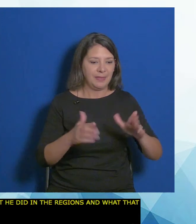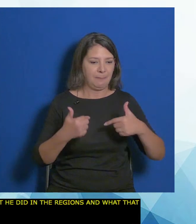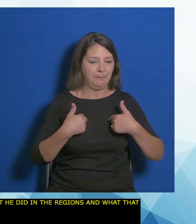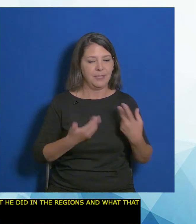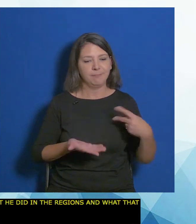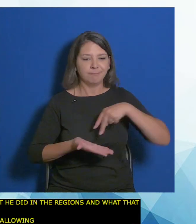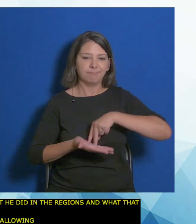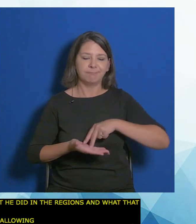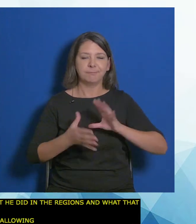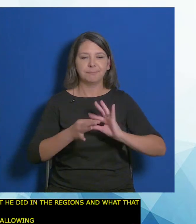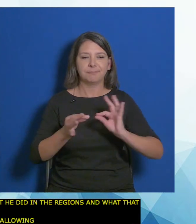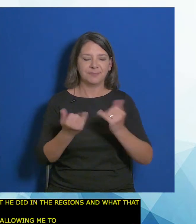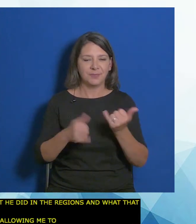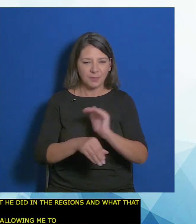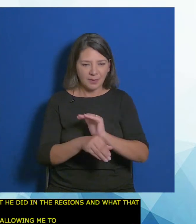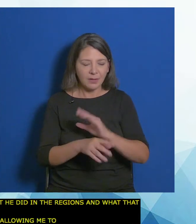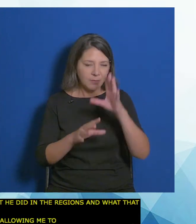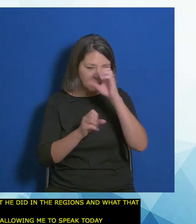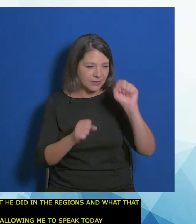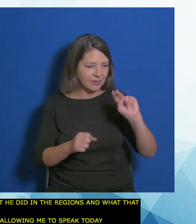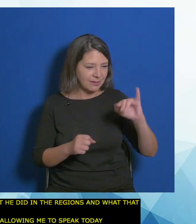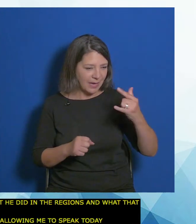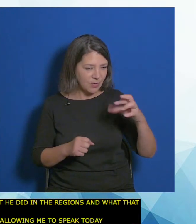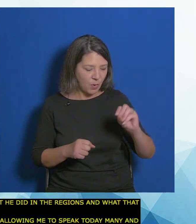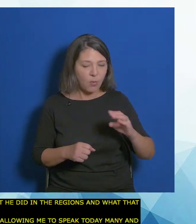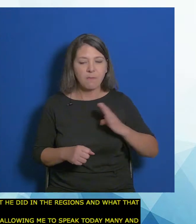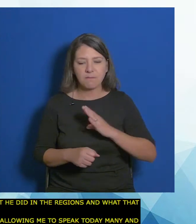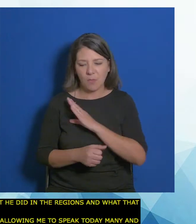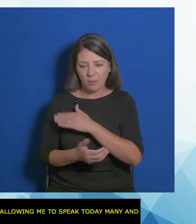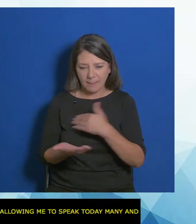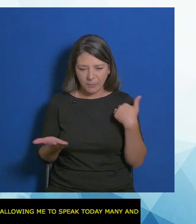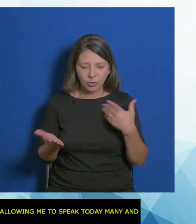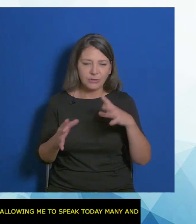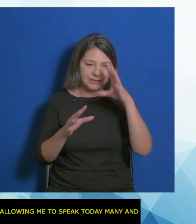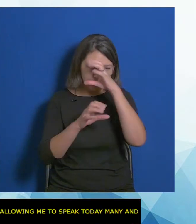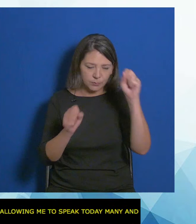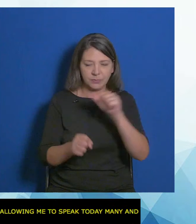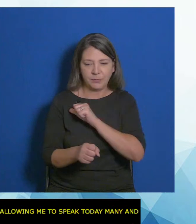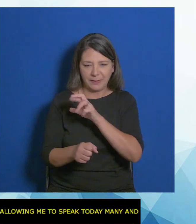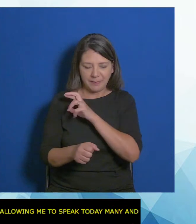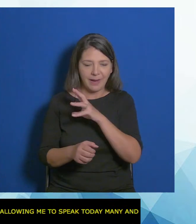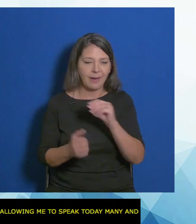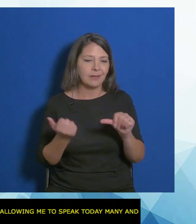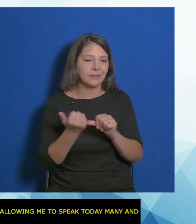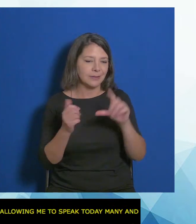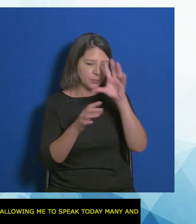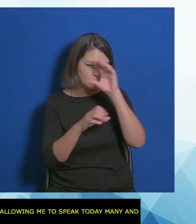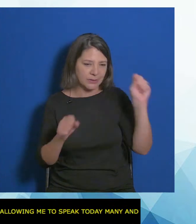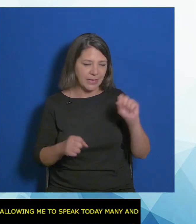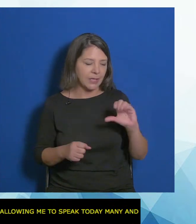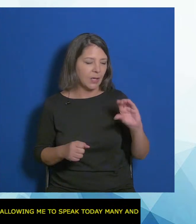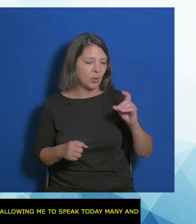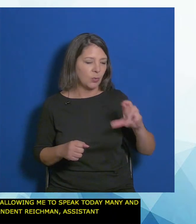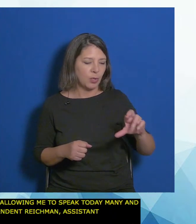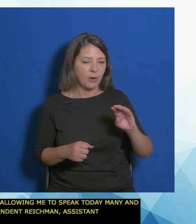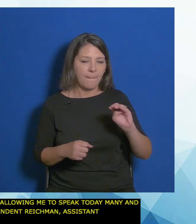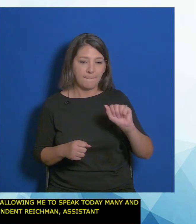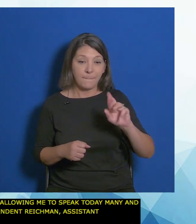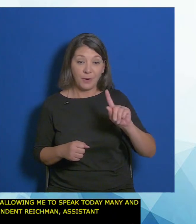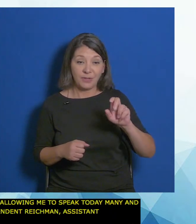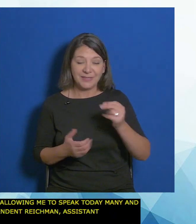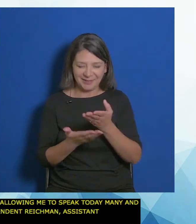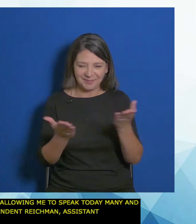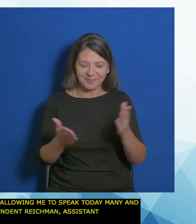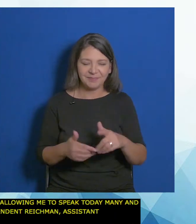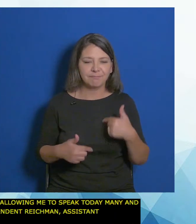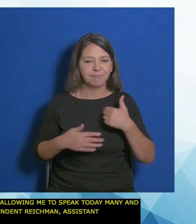tonight. President Nigro, board members, Superintendent Reichman, Assistant Superintendents Cooper and Martin. It's always a pleasure to come before